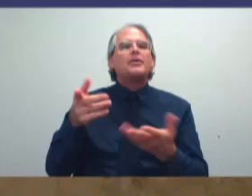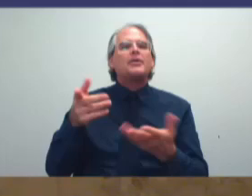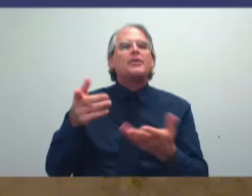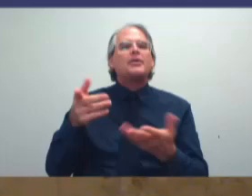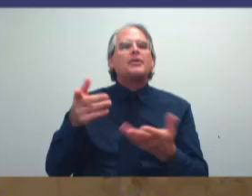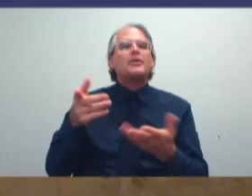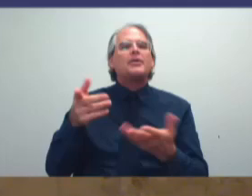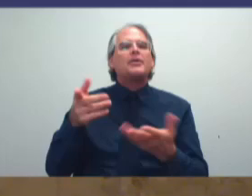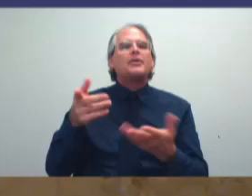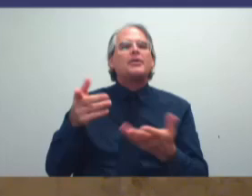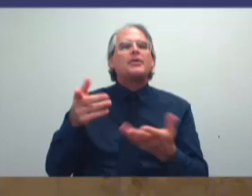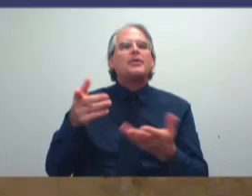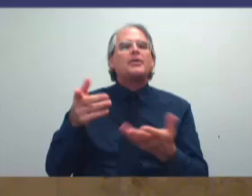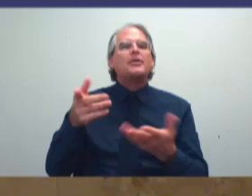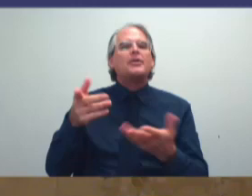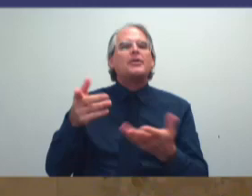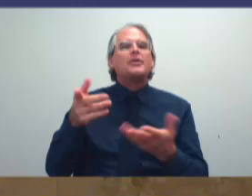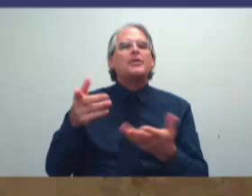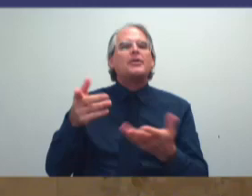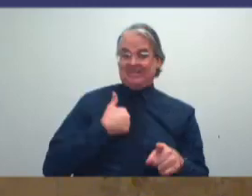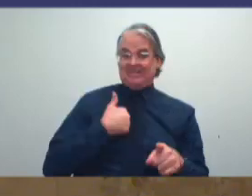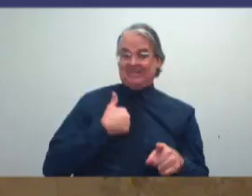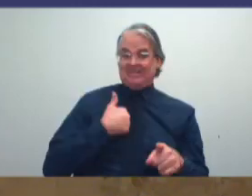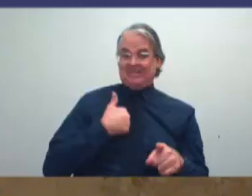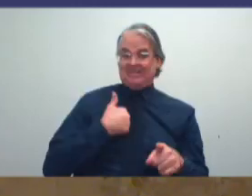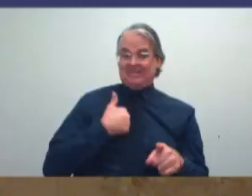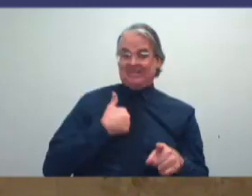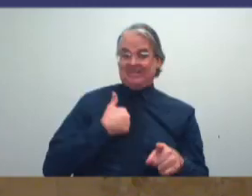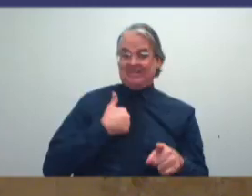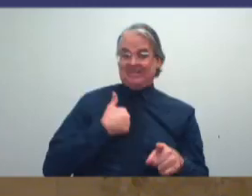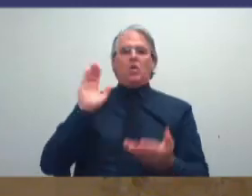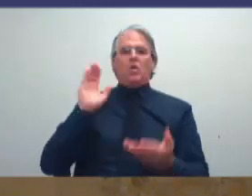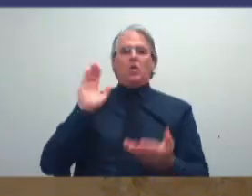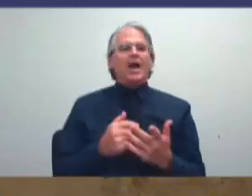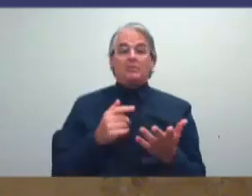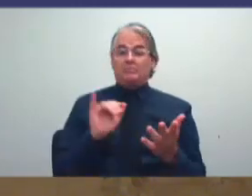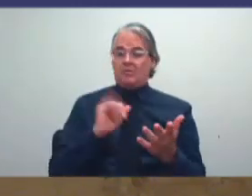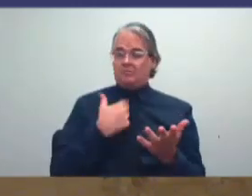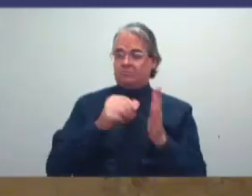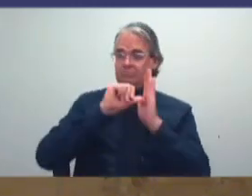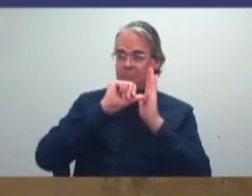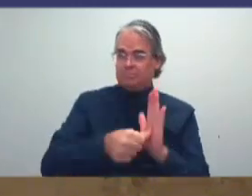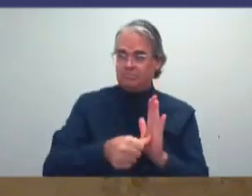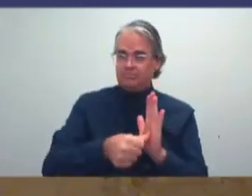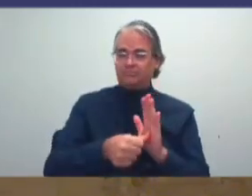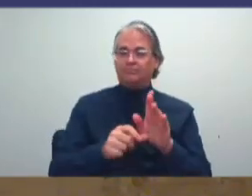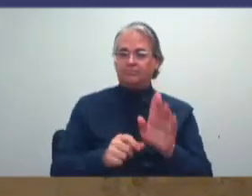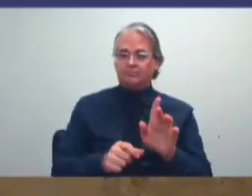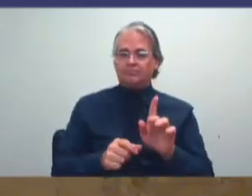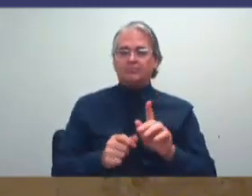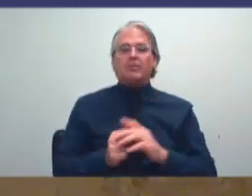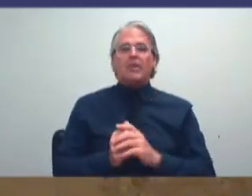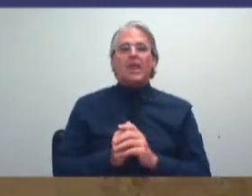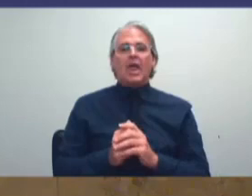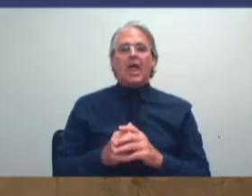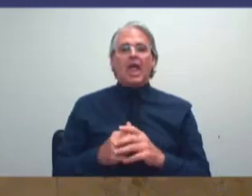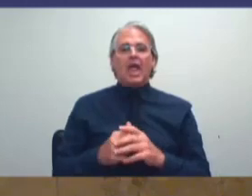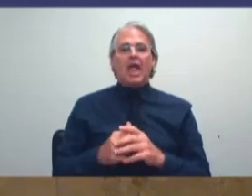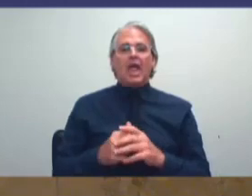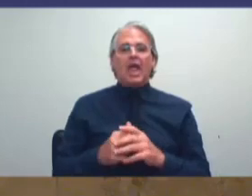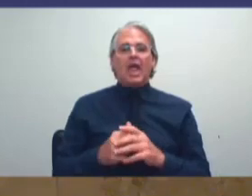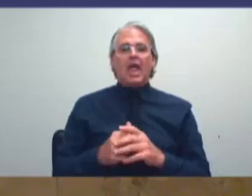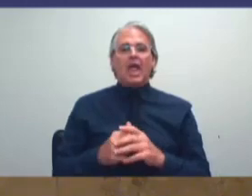want to point out, I think this is super important, that we are not Southern Nevada, and our population